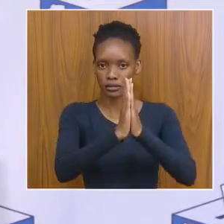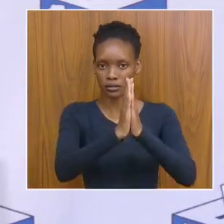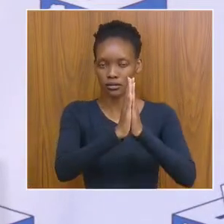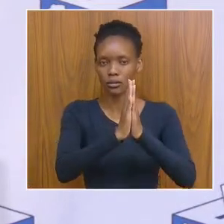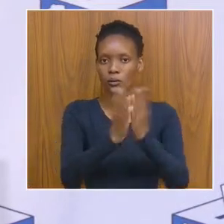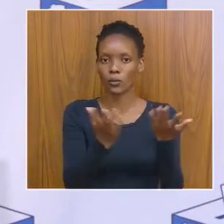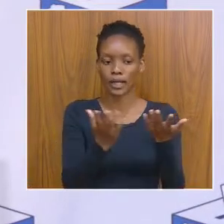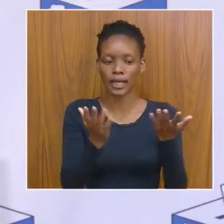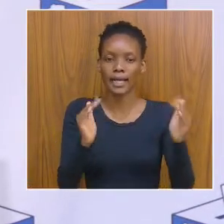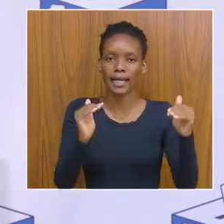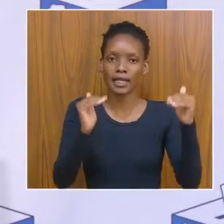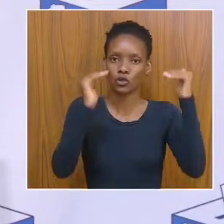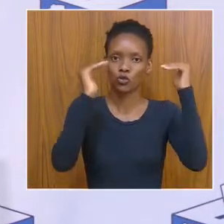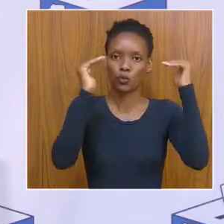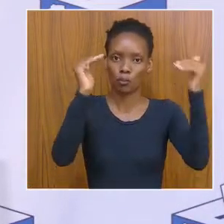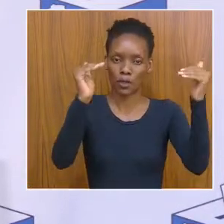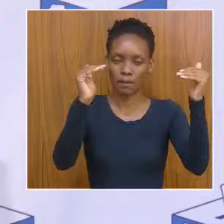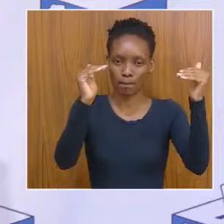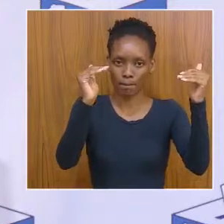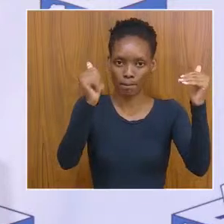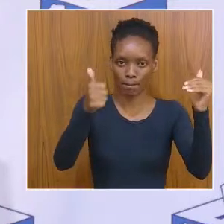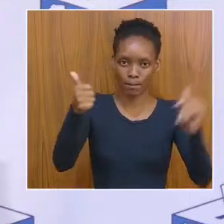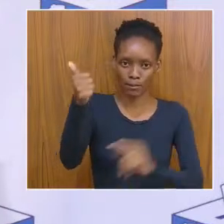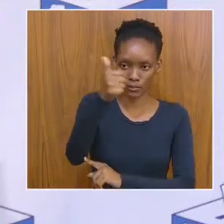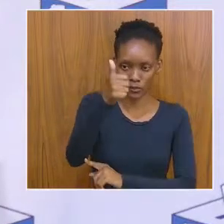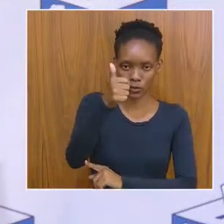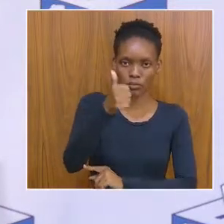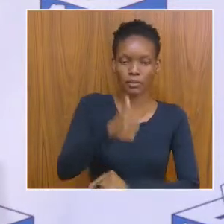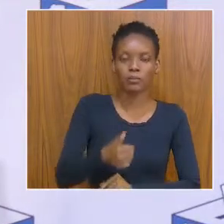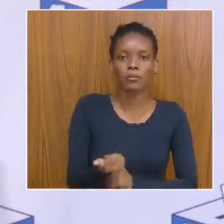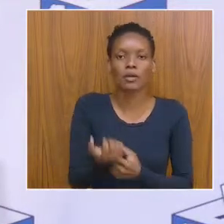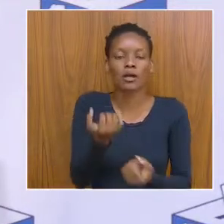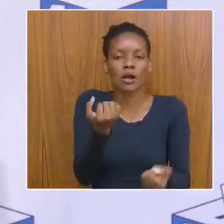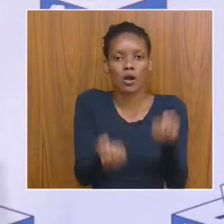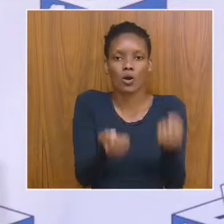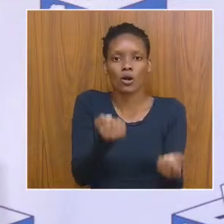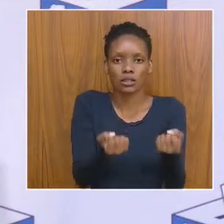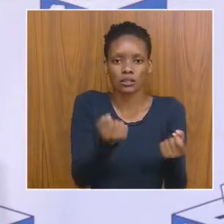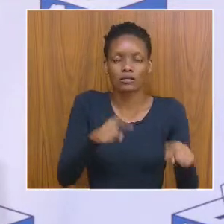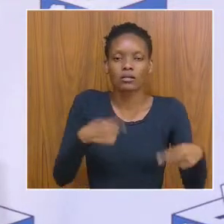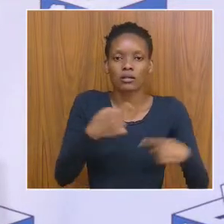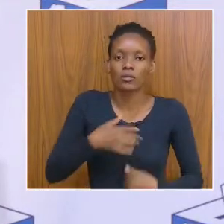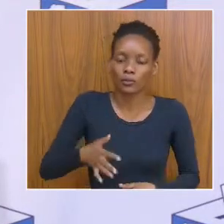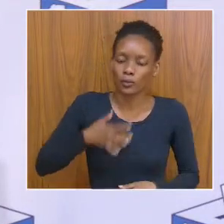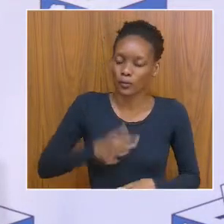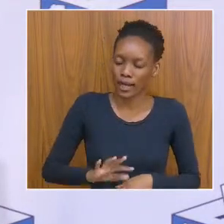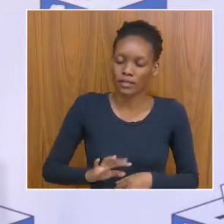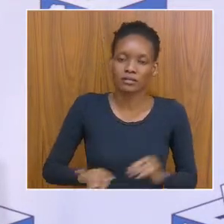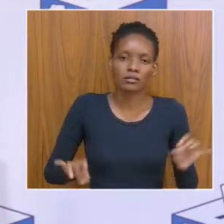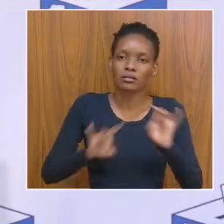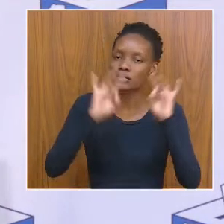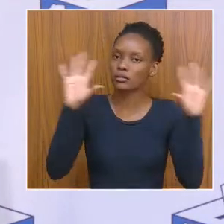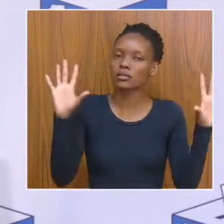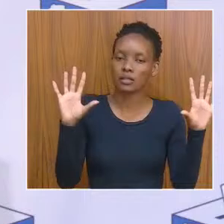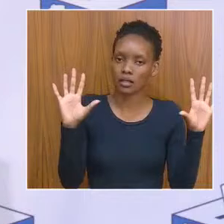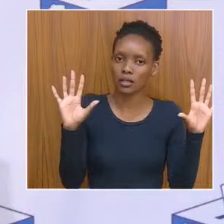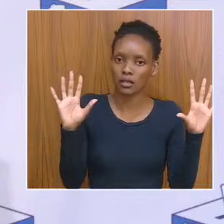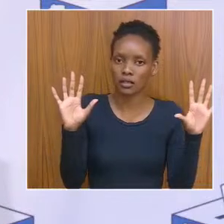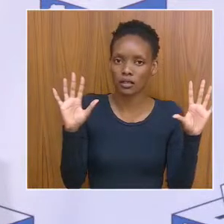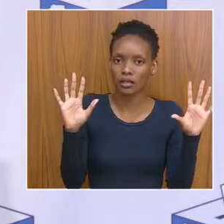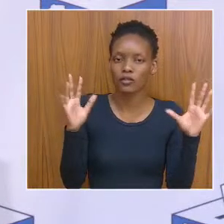the Supreme Court of Appeal so that we get clarity on whether the ruling of the court accords